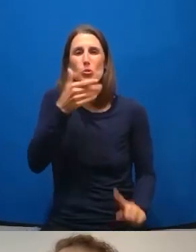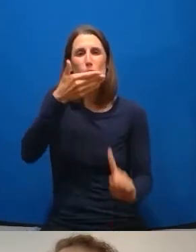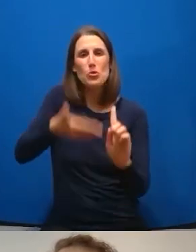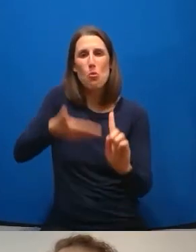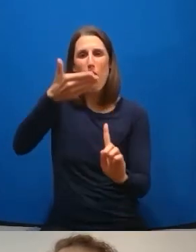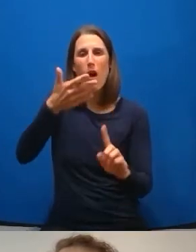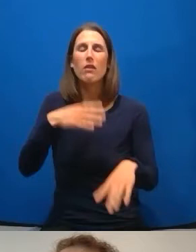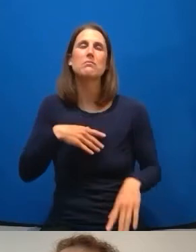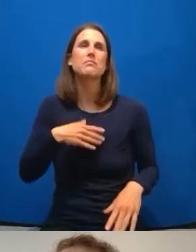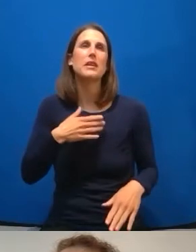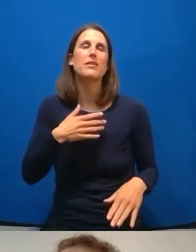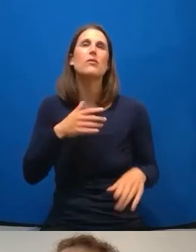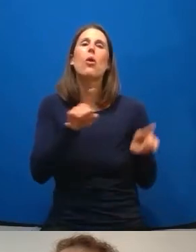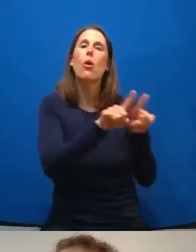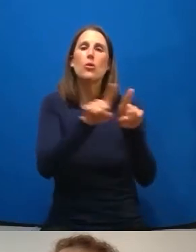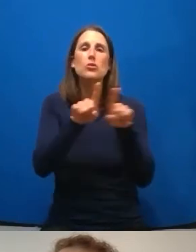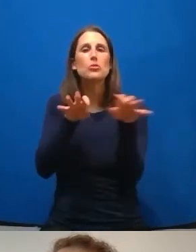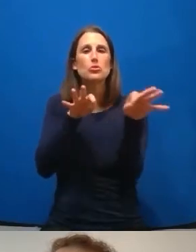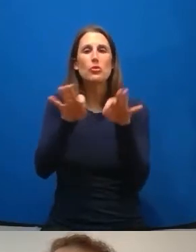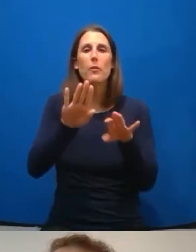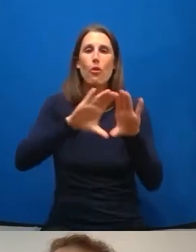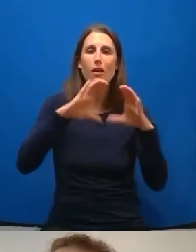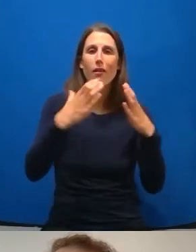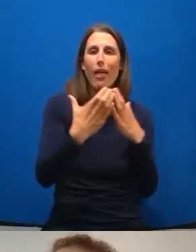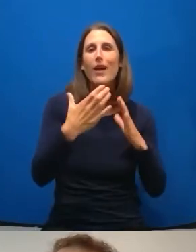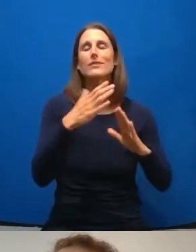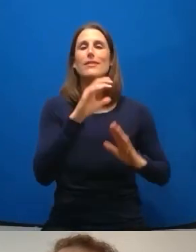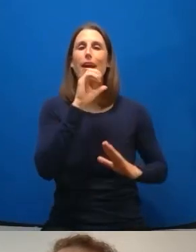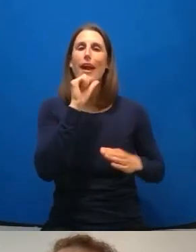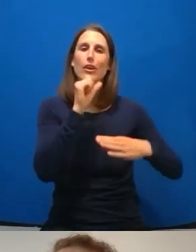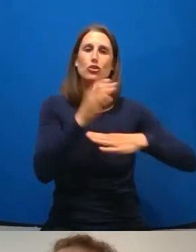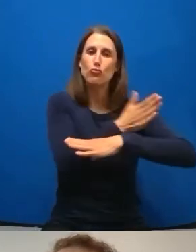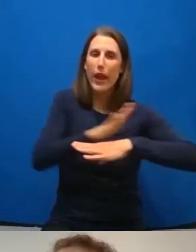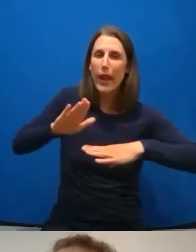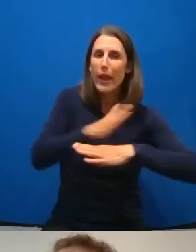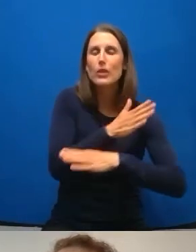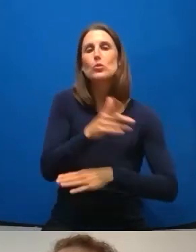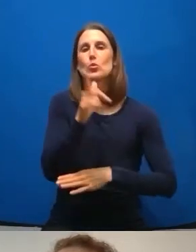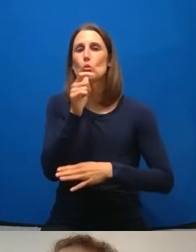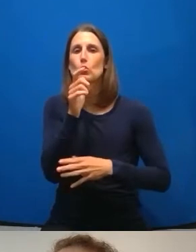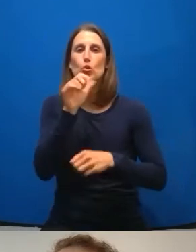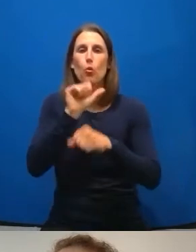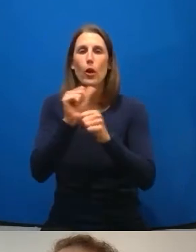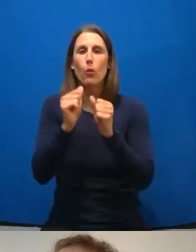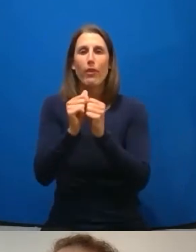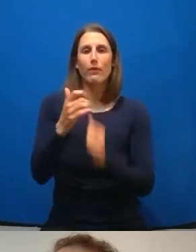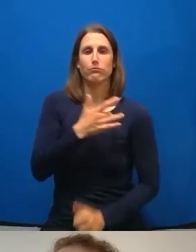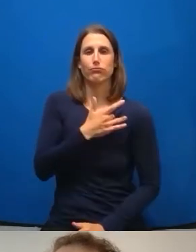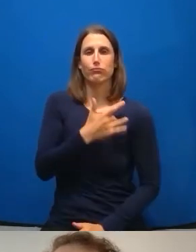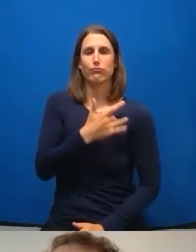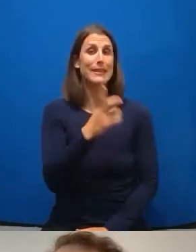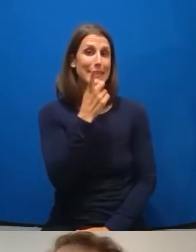your classroom or your caseload briefly, just in terms of the age range of the students that you're working with. Danny, why don't you kick it